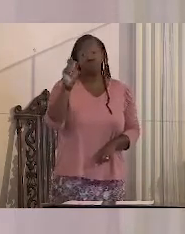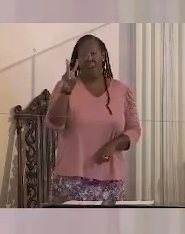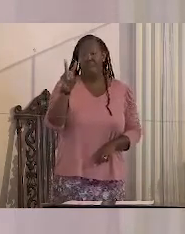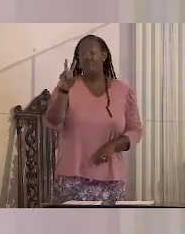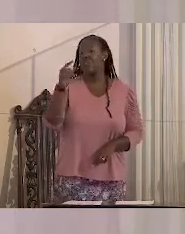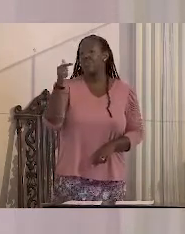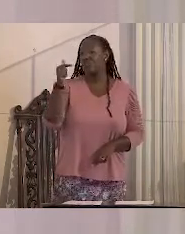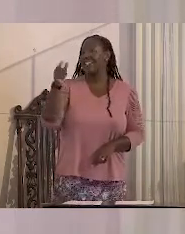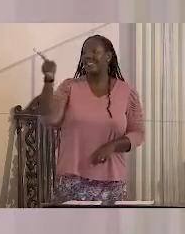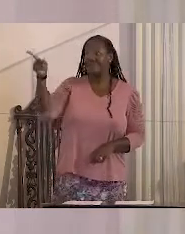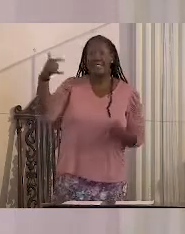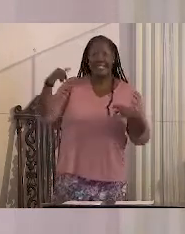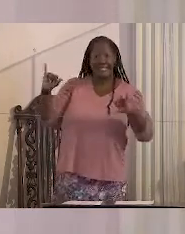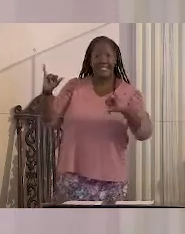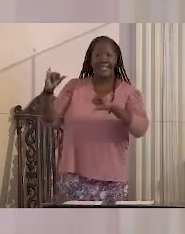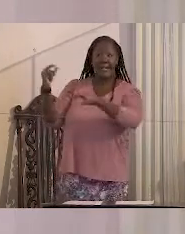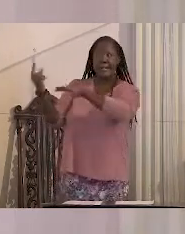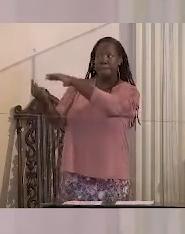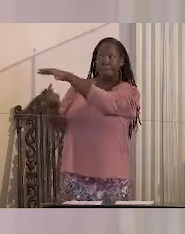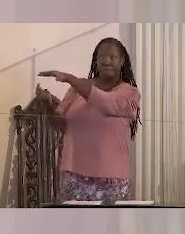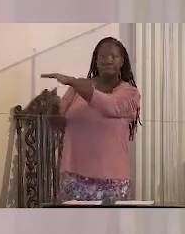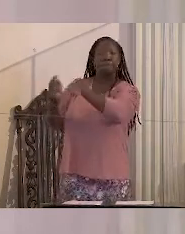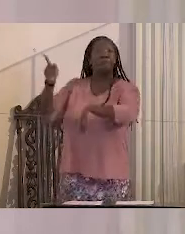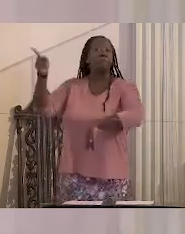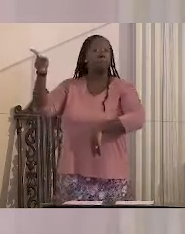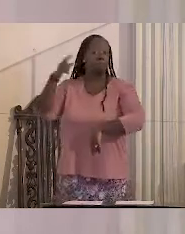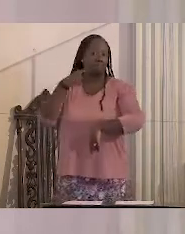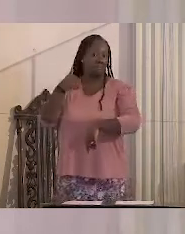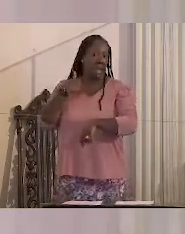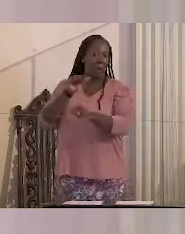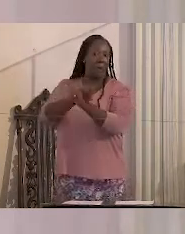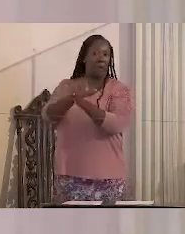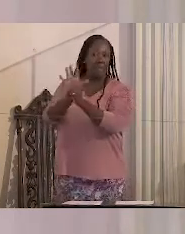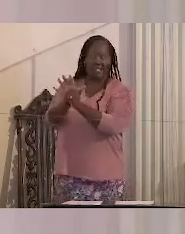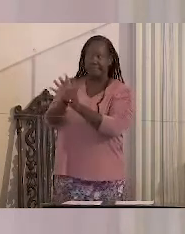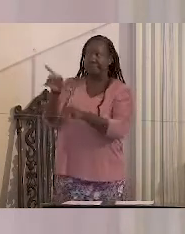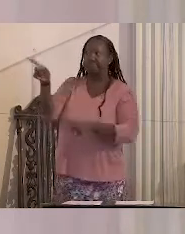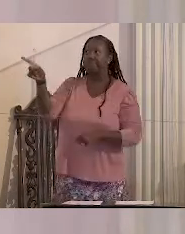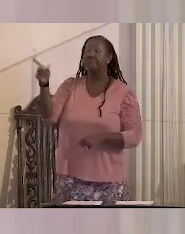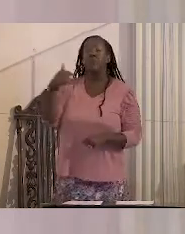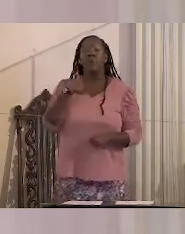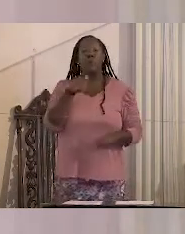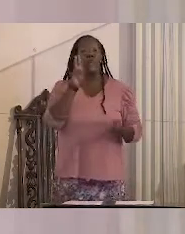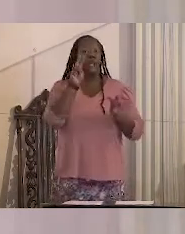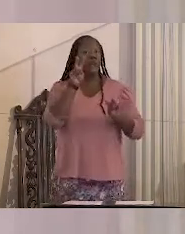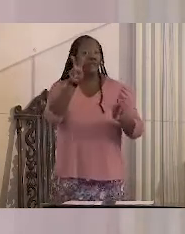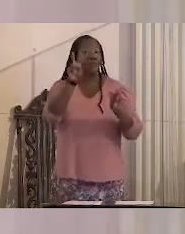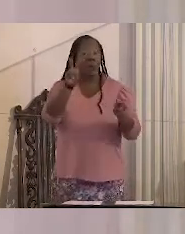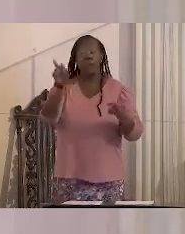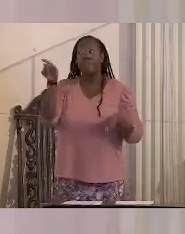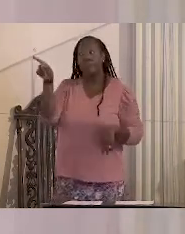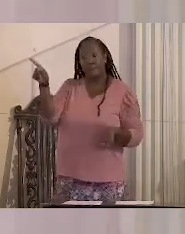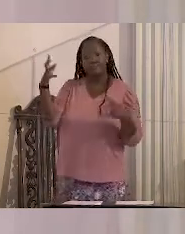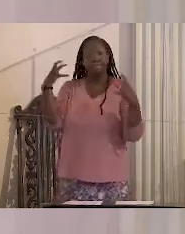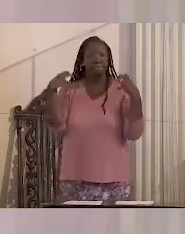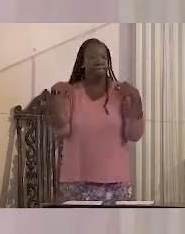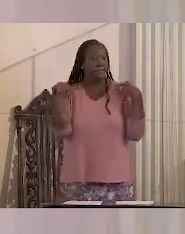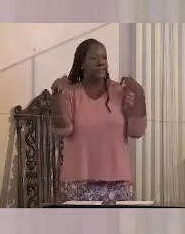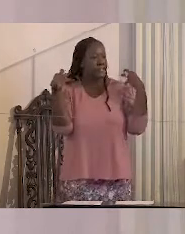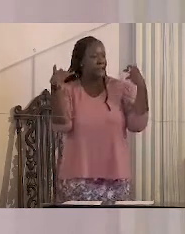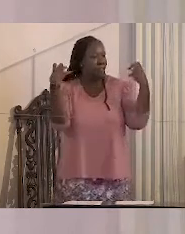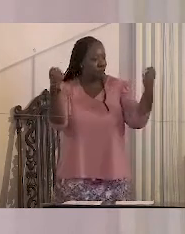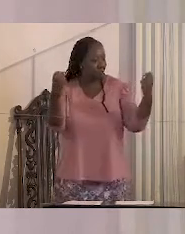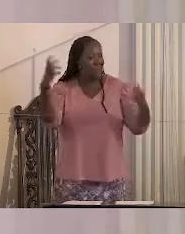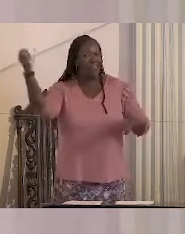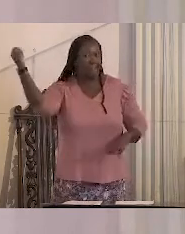home quarantining after contracting COVID, and we look forward to her recovery and